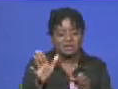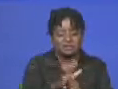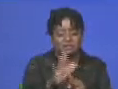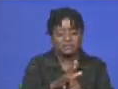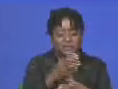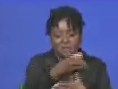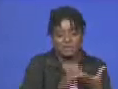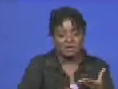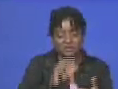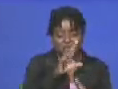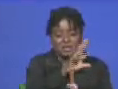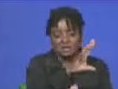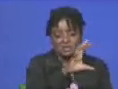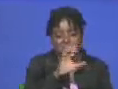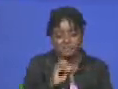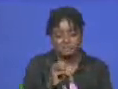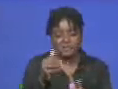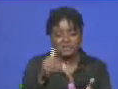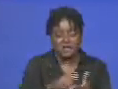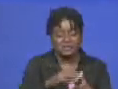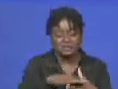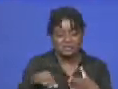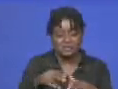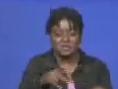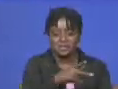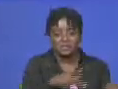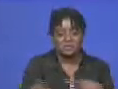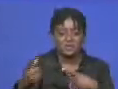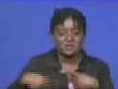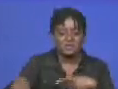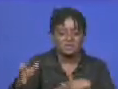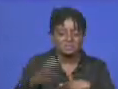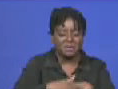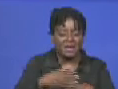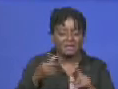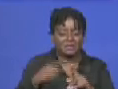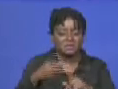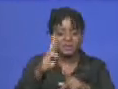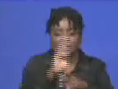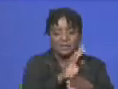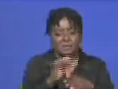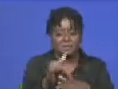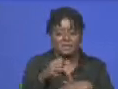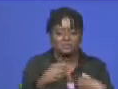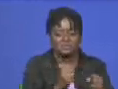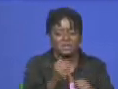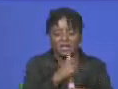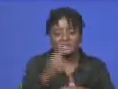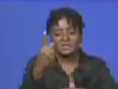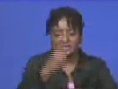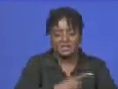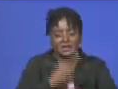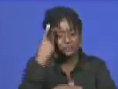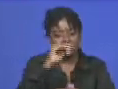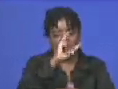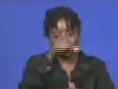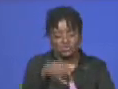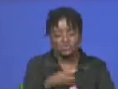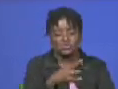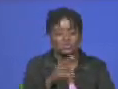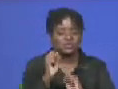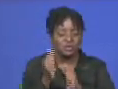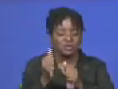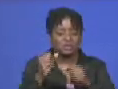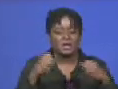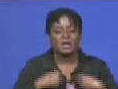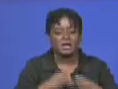the parade also moves back to Bay, and the date for Junior Junkanoo has also changed. Based on the feedback